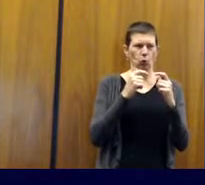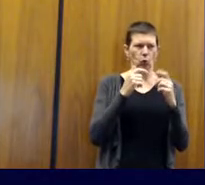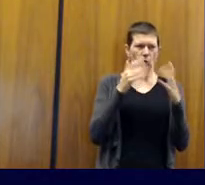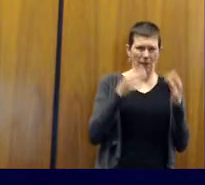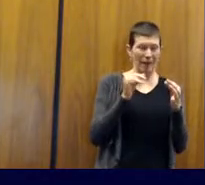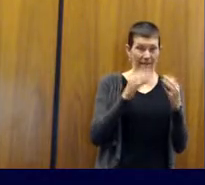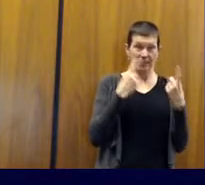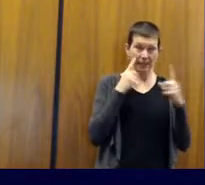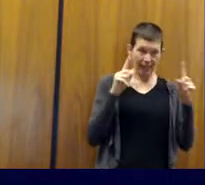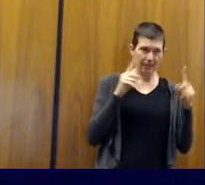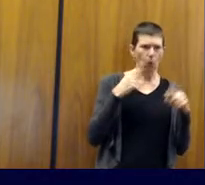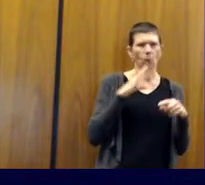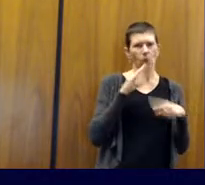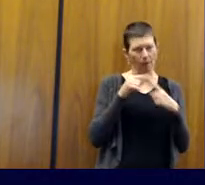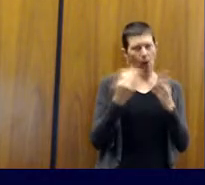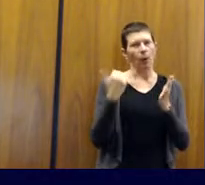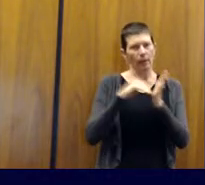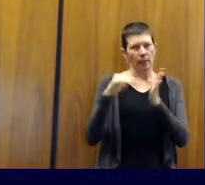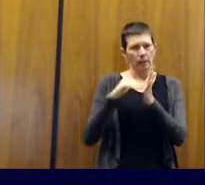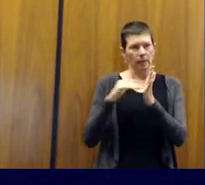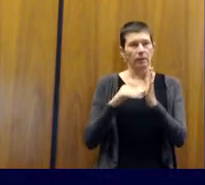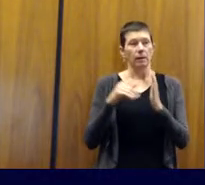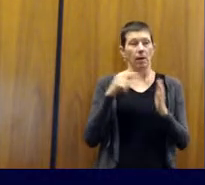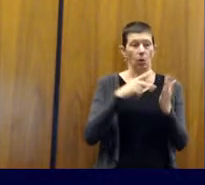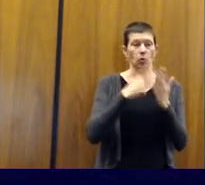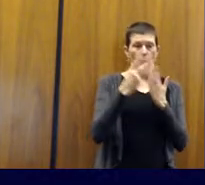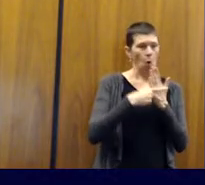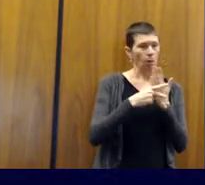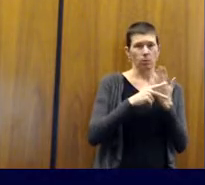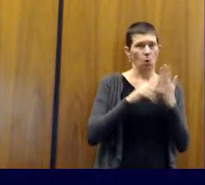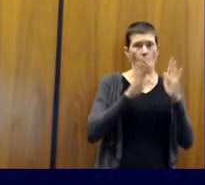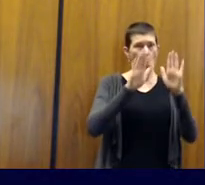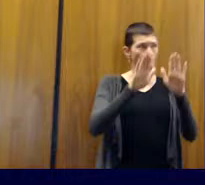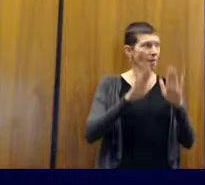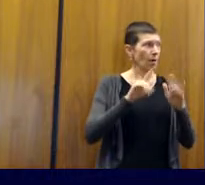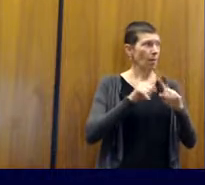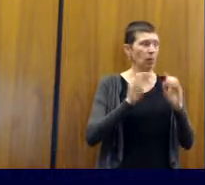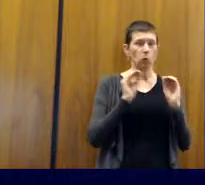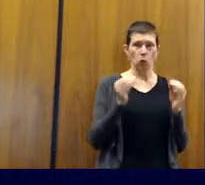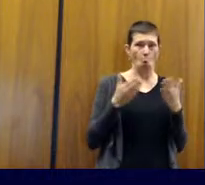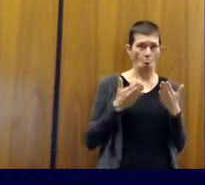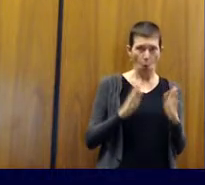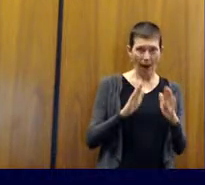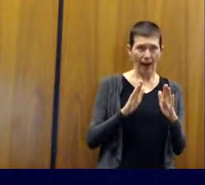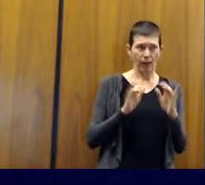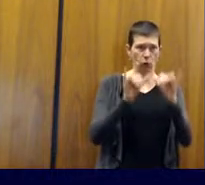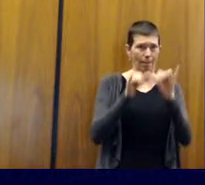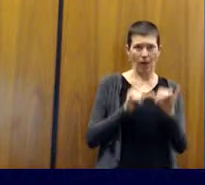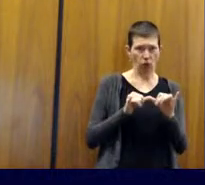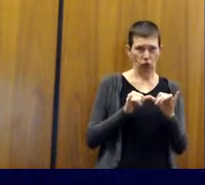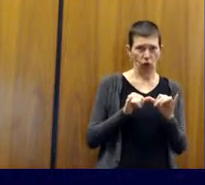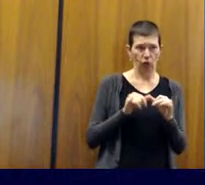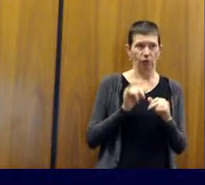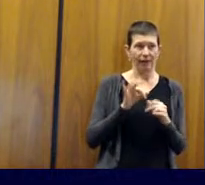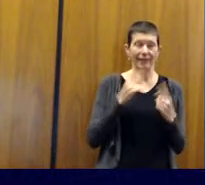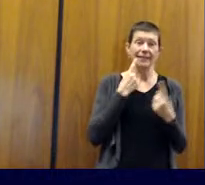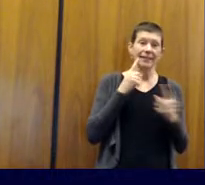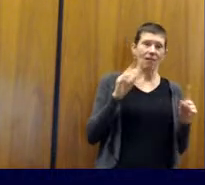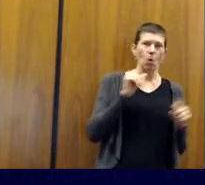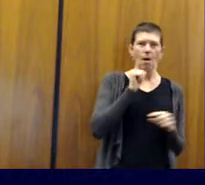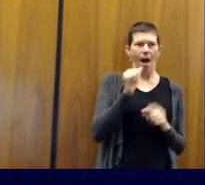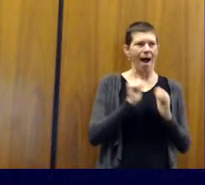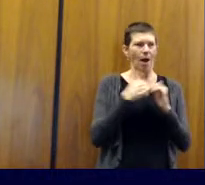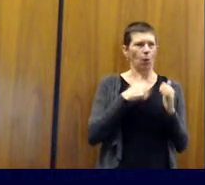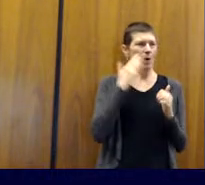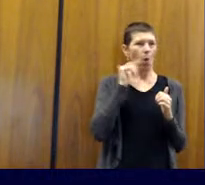about this again and again, that these programs are all wonderful, but if there's no way to measure whether we're successful or not? How do we